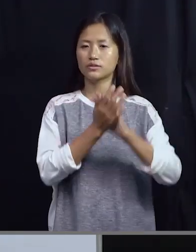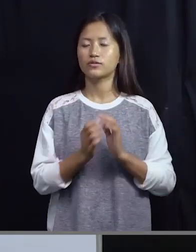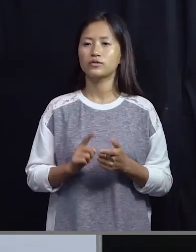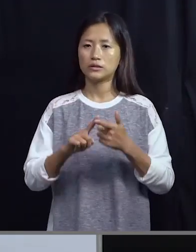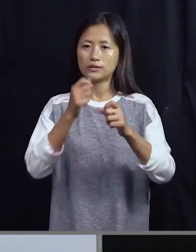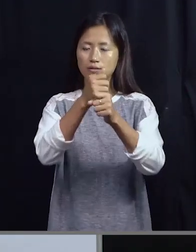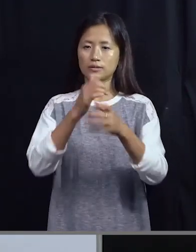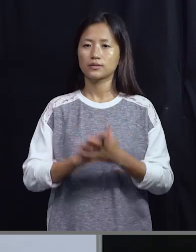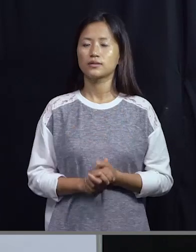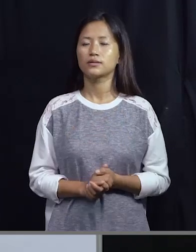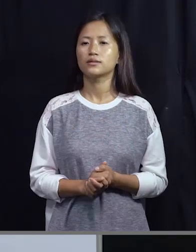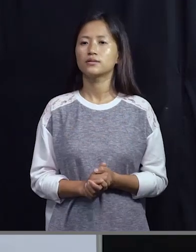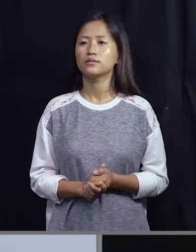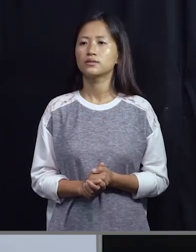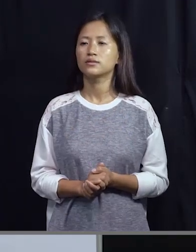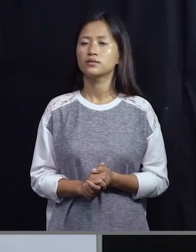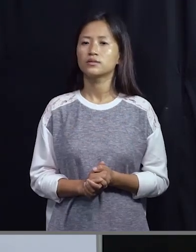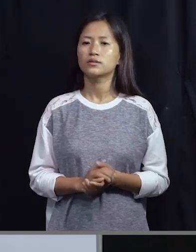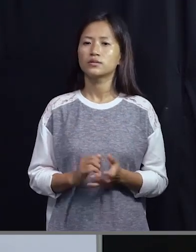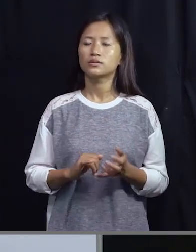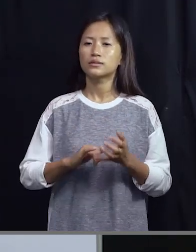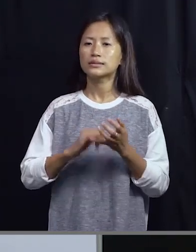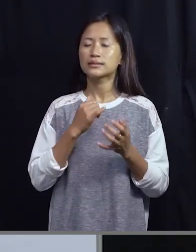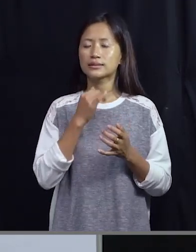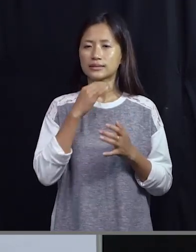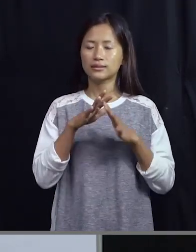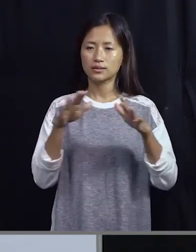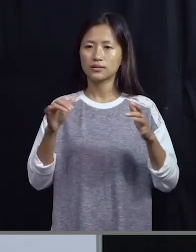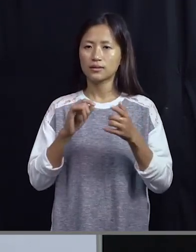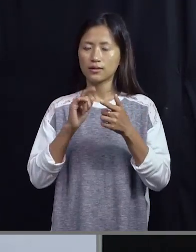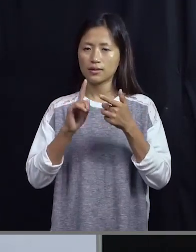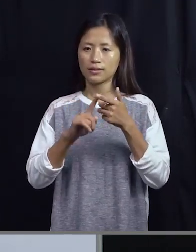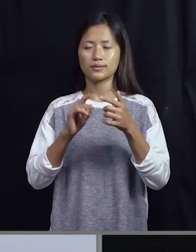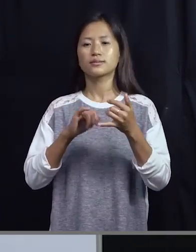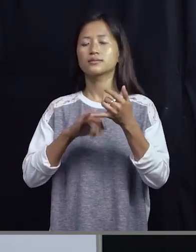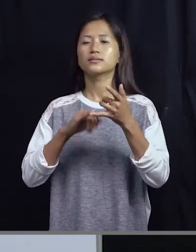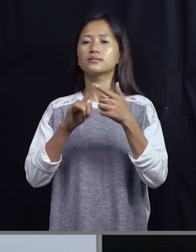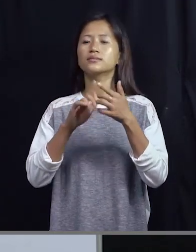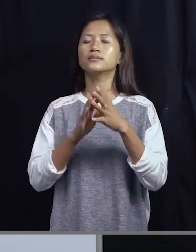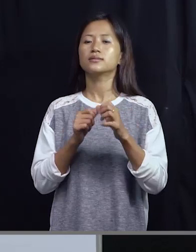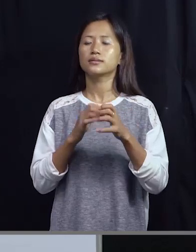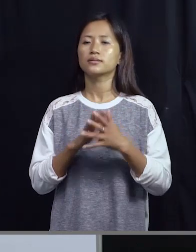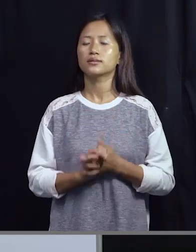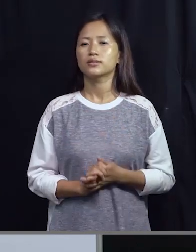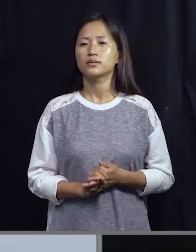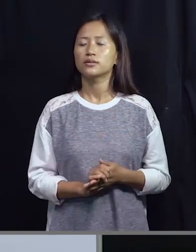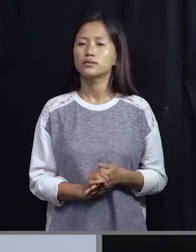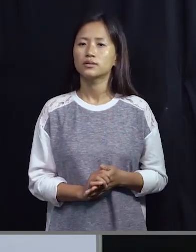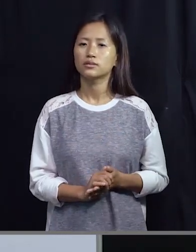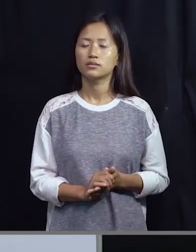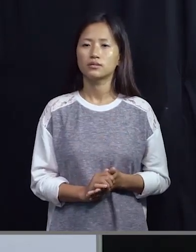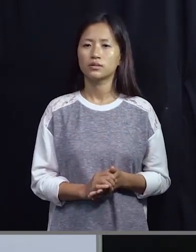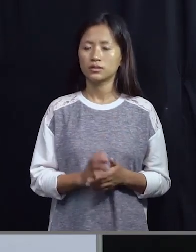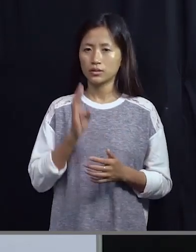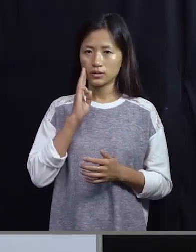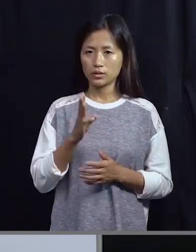example, when there is the presence of C, which is a mistake, it will result in mutation, which can be lethal. So this DNA polymerase